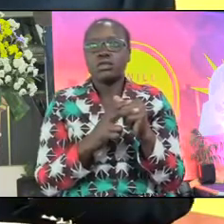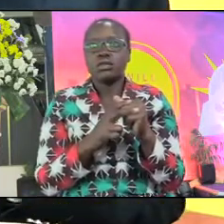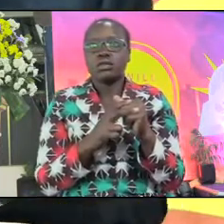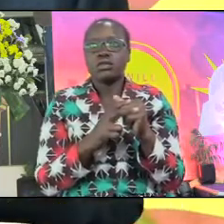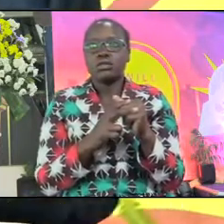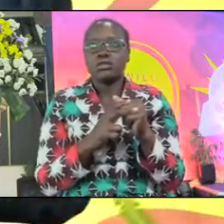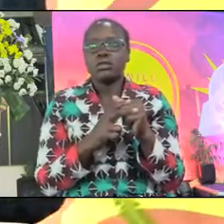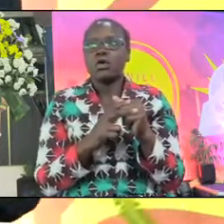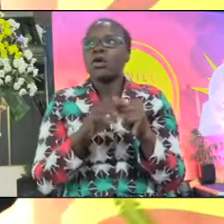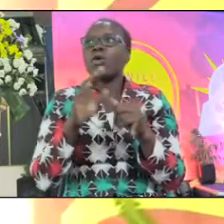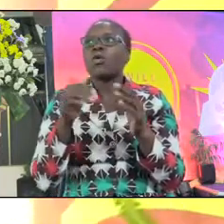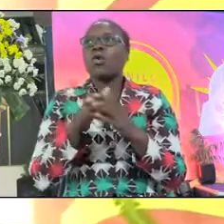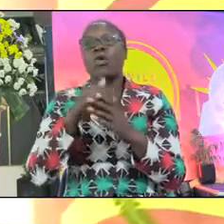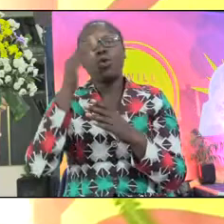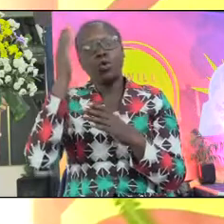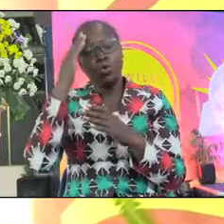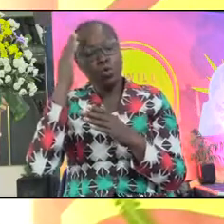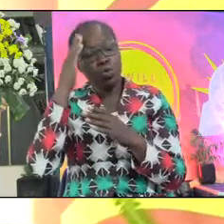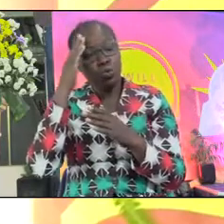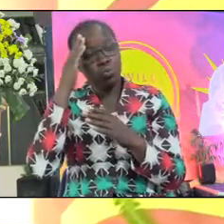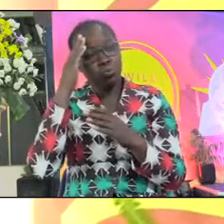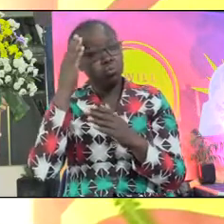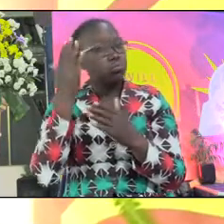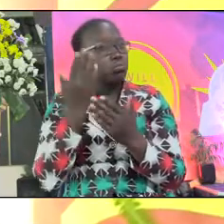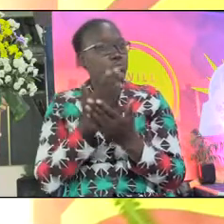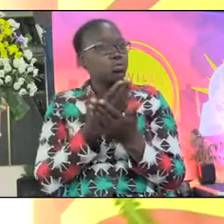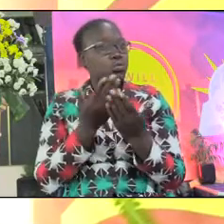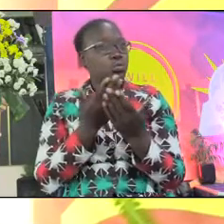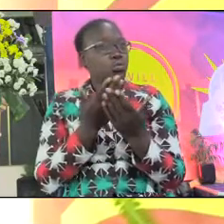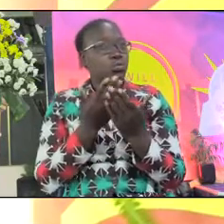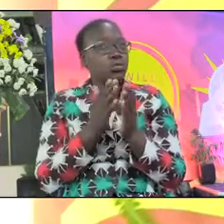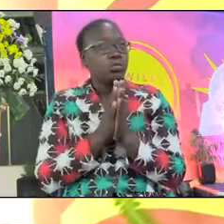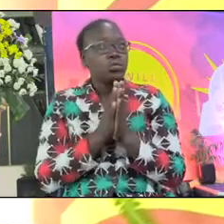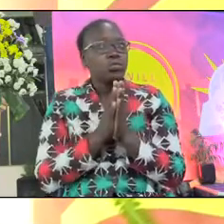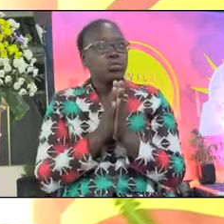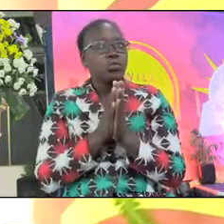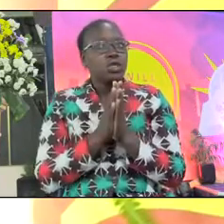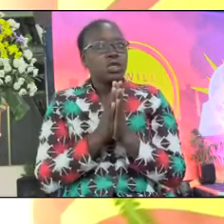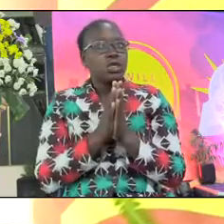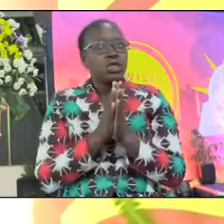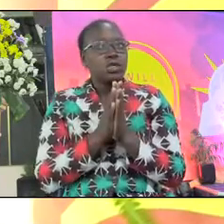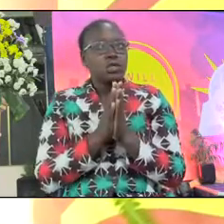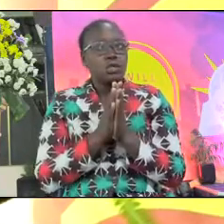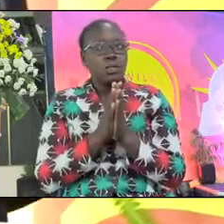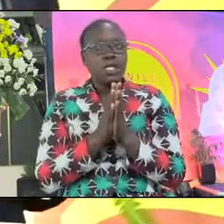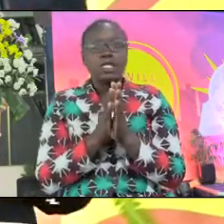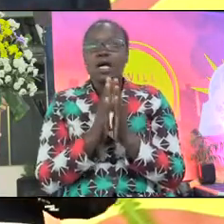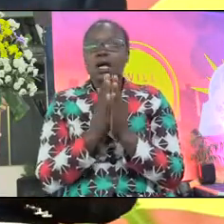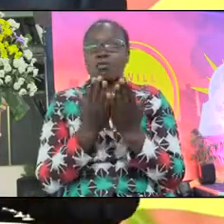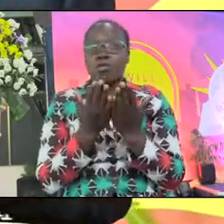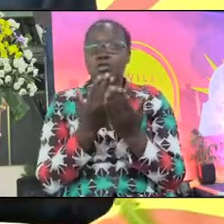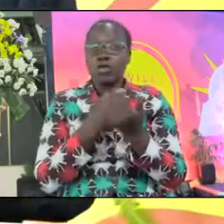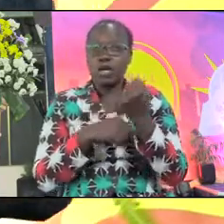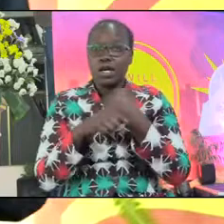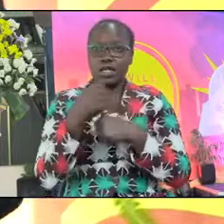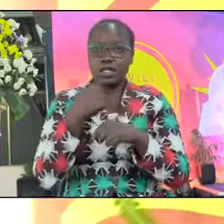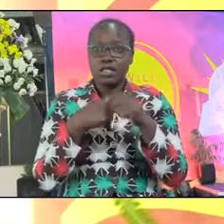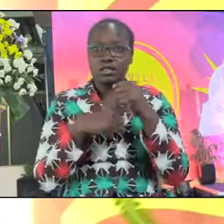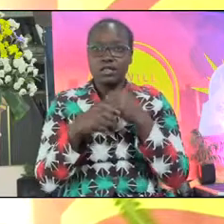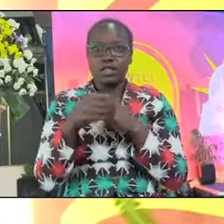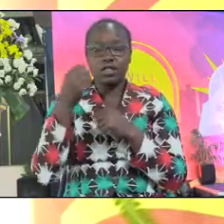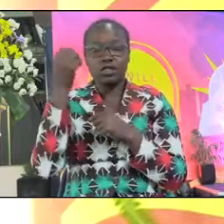Acts, as you know, it's a euphemism for the activities of the